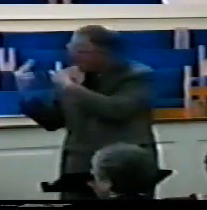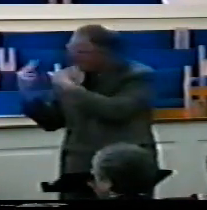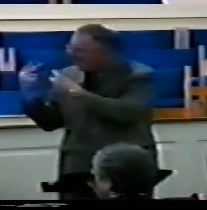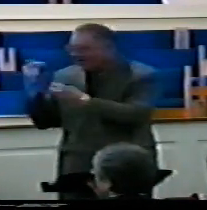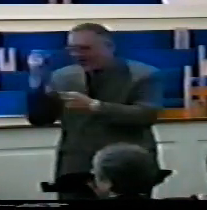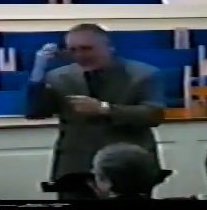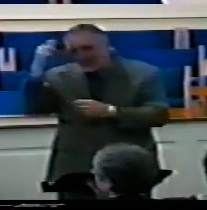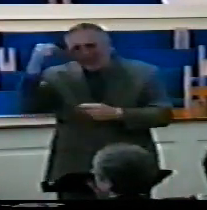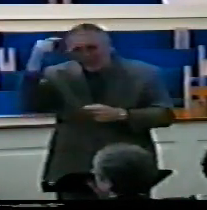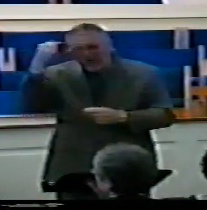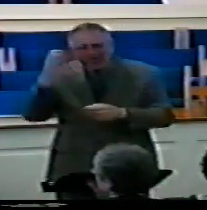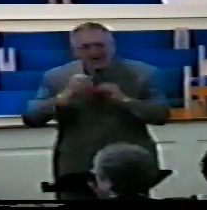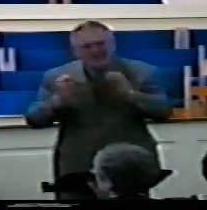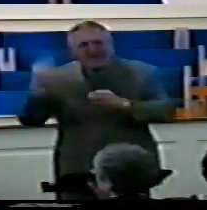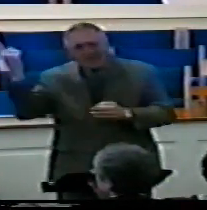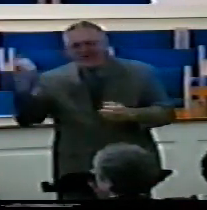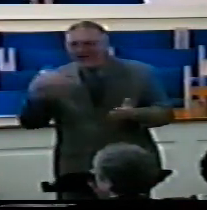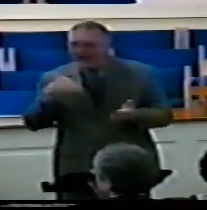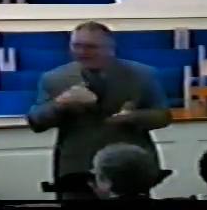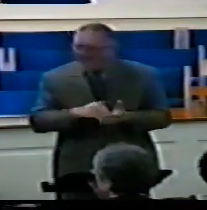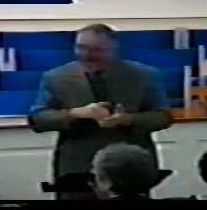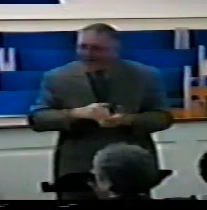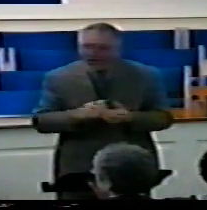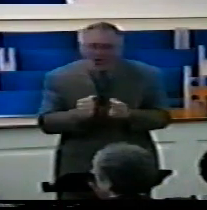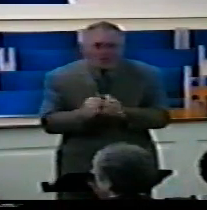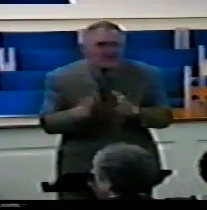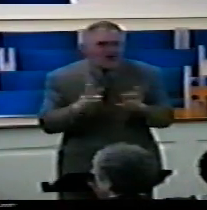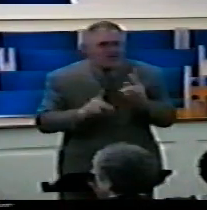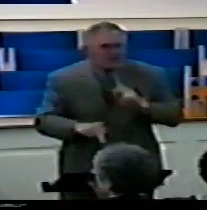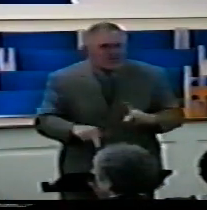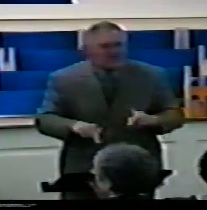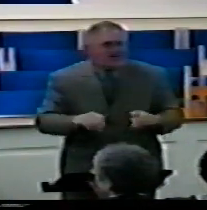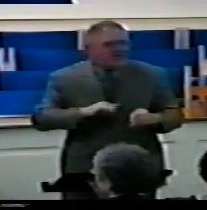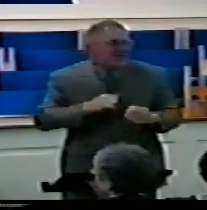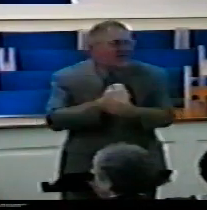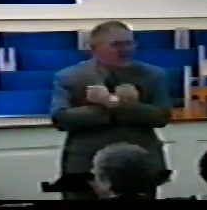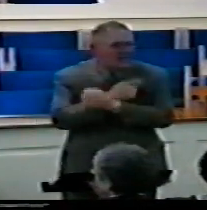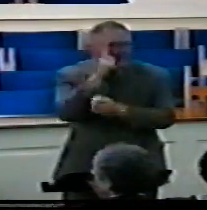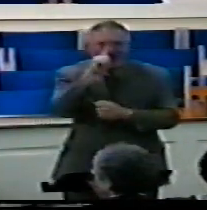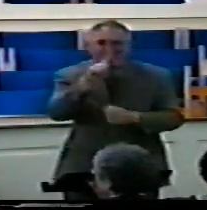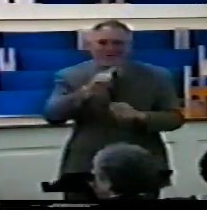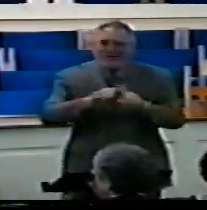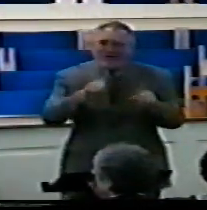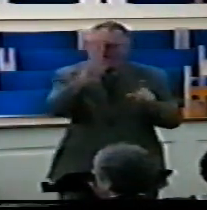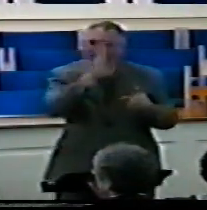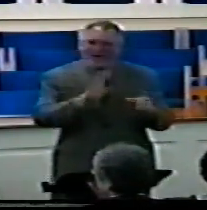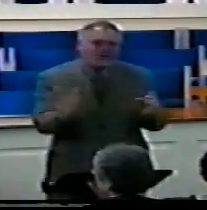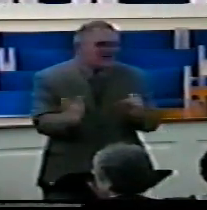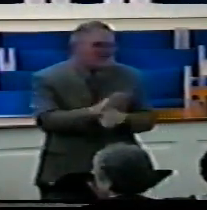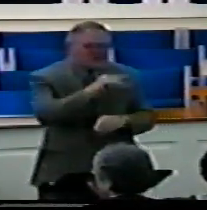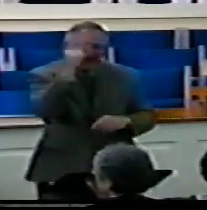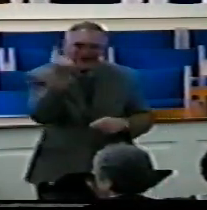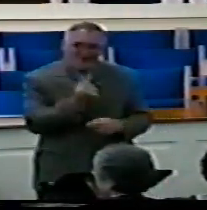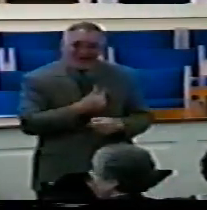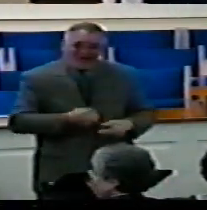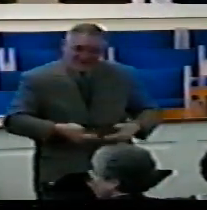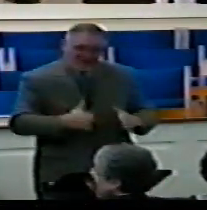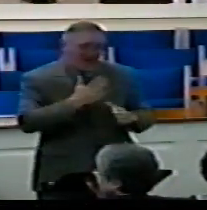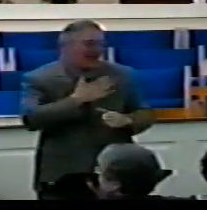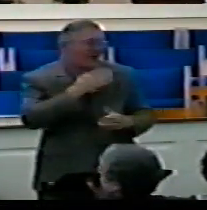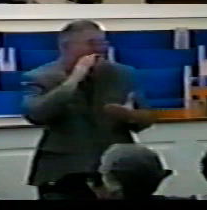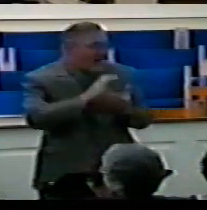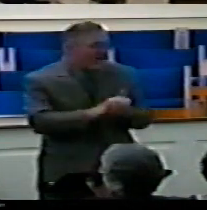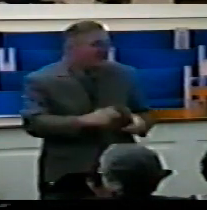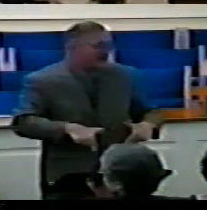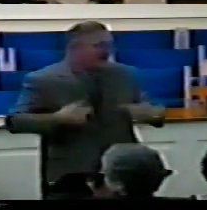back by myself without the one that I love? But God was so gracious. God was so gracious. He spared my wife's life. I'll